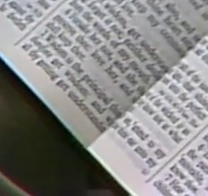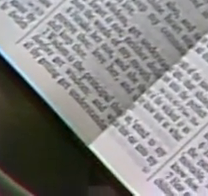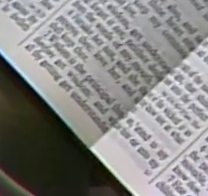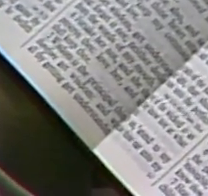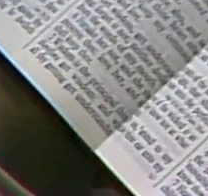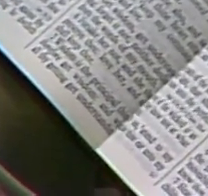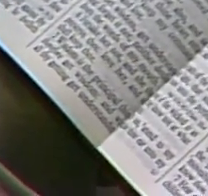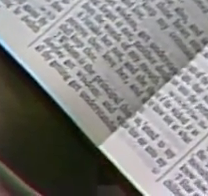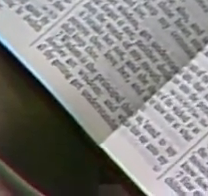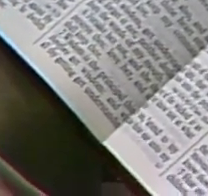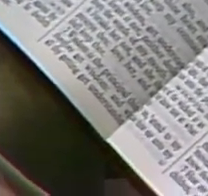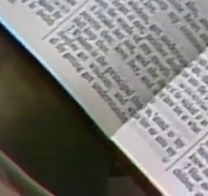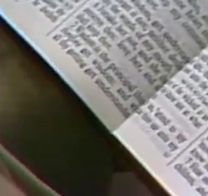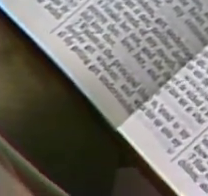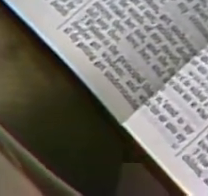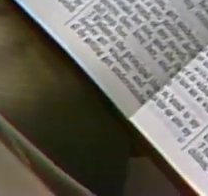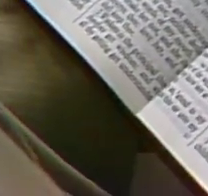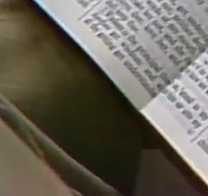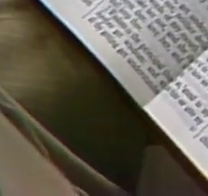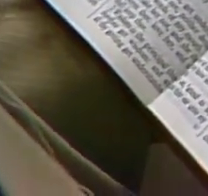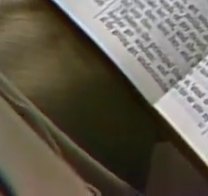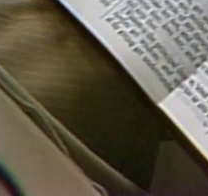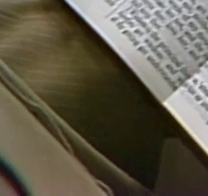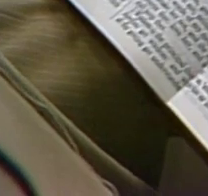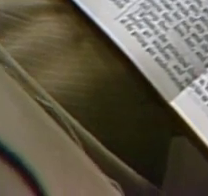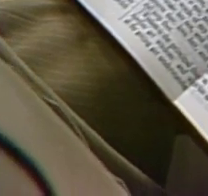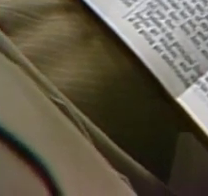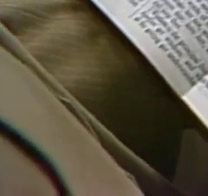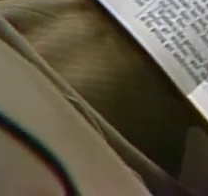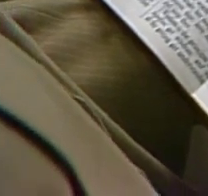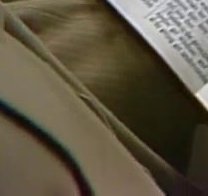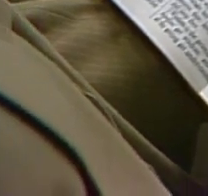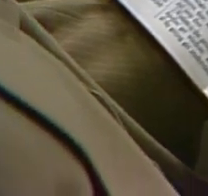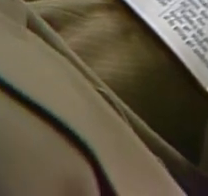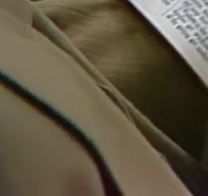thy getting, get understanding. Exalt